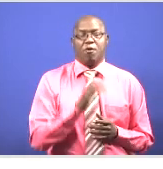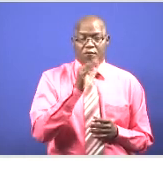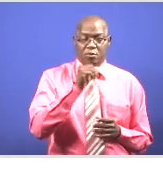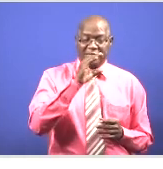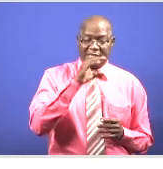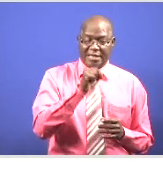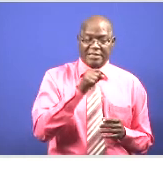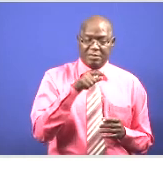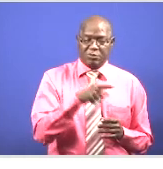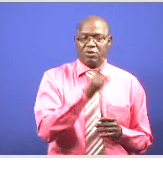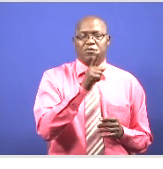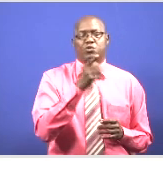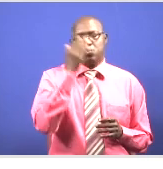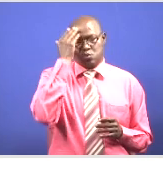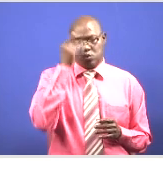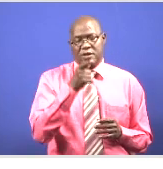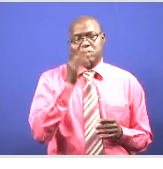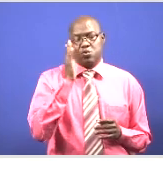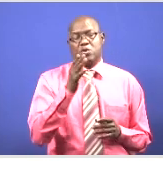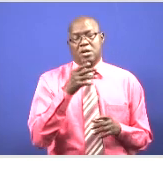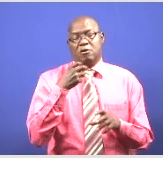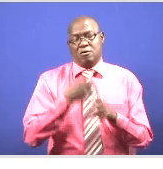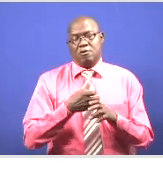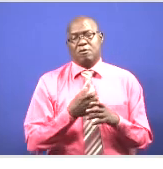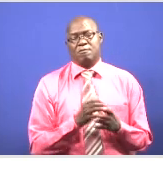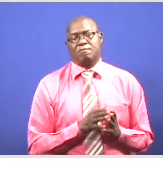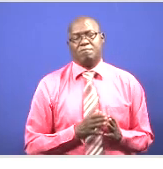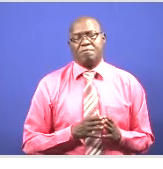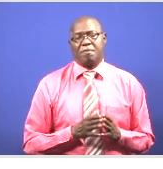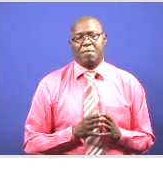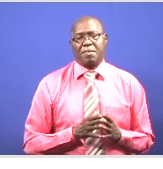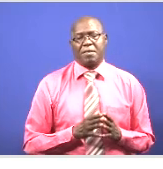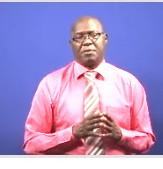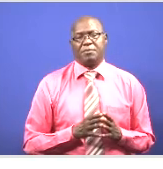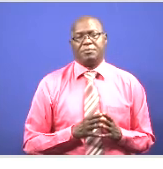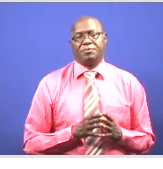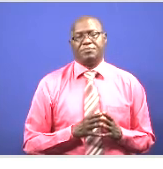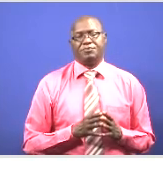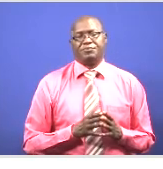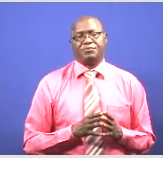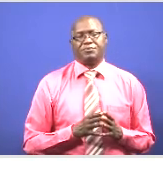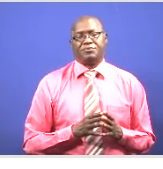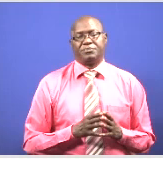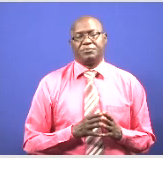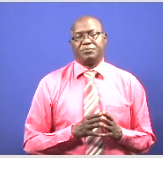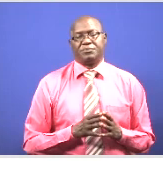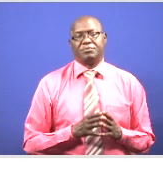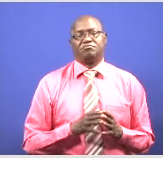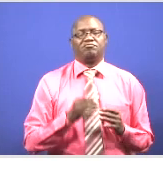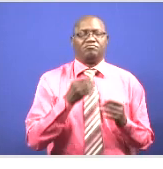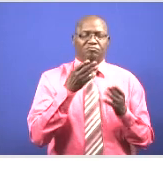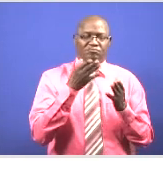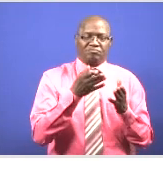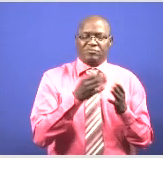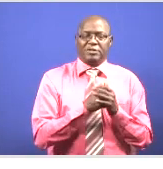himself, he knows it is going to be tough indeed. Wow. Yes. What a way to end the conversation. That has been Eric Omukono,